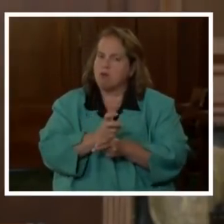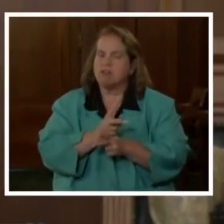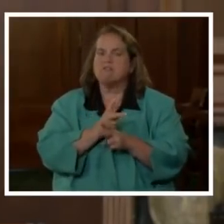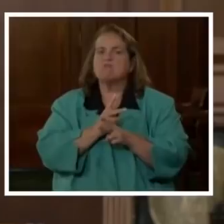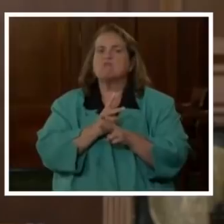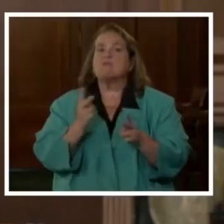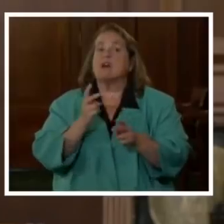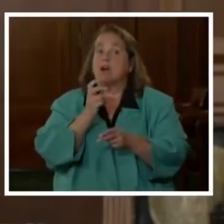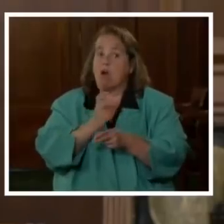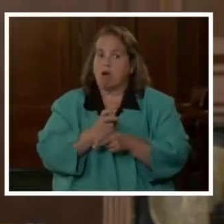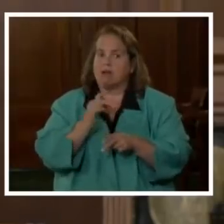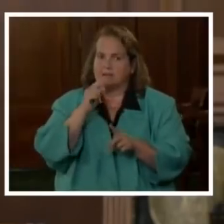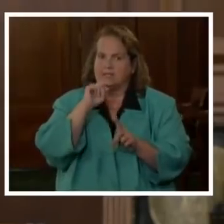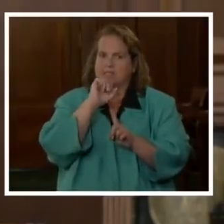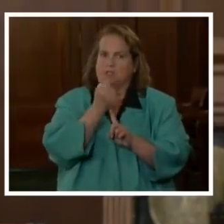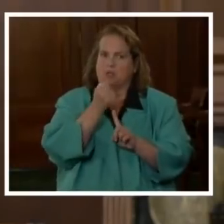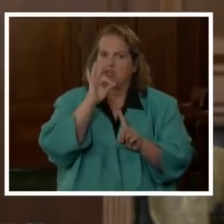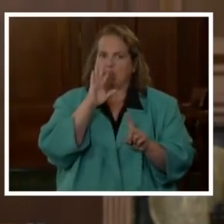Taylor case.